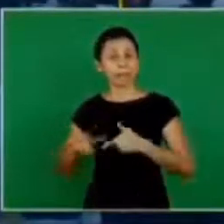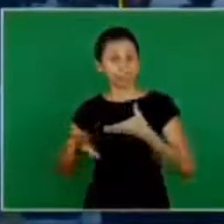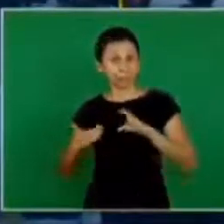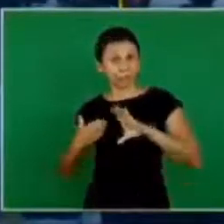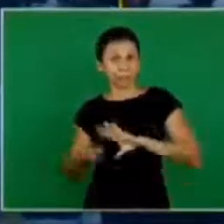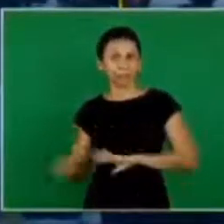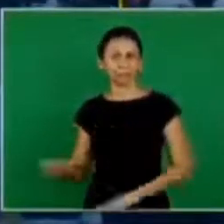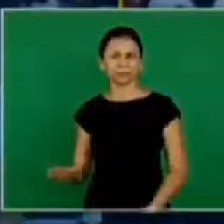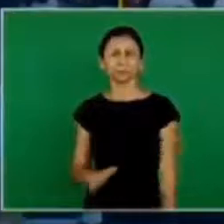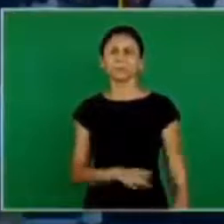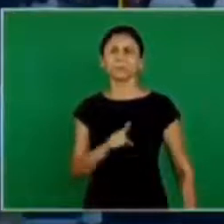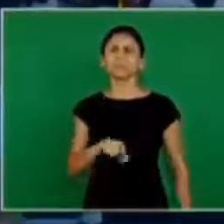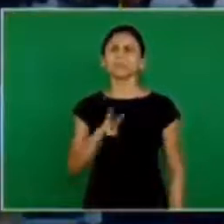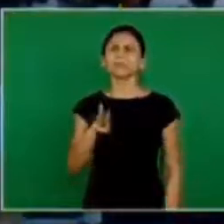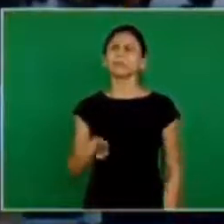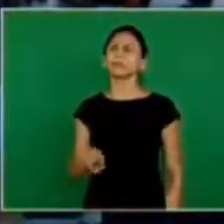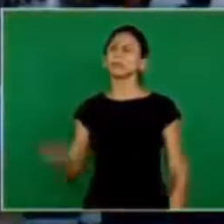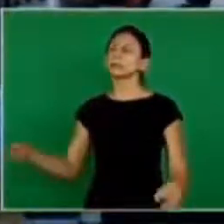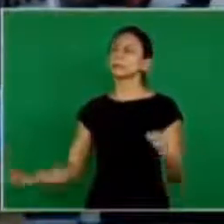the youth, no, Israel,